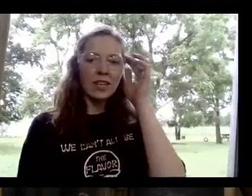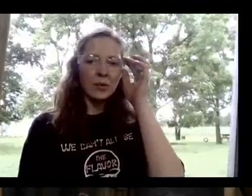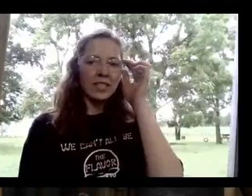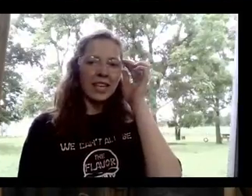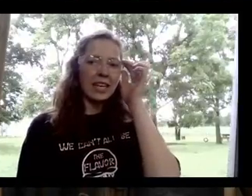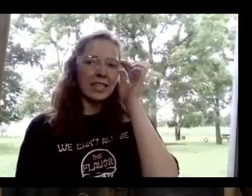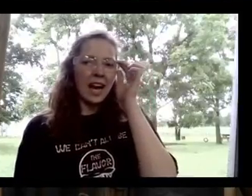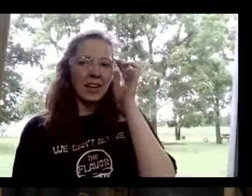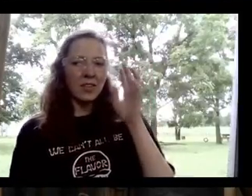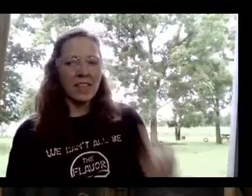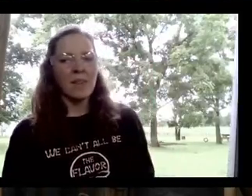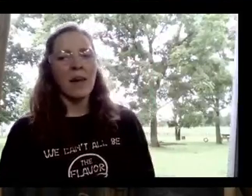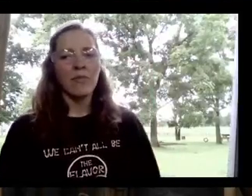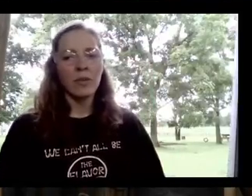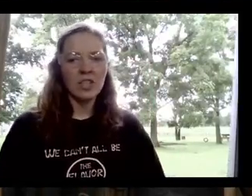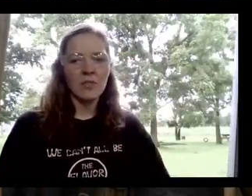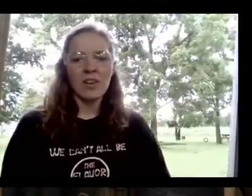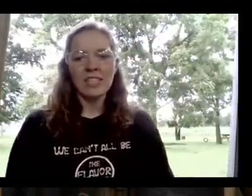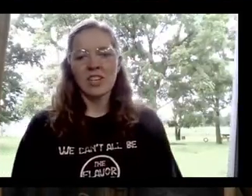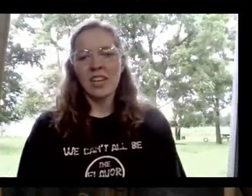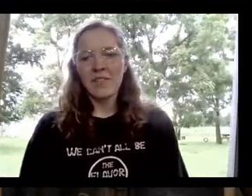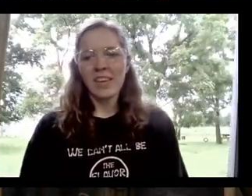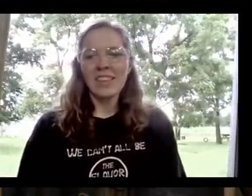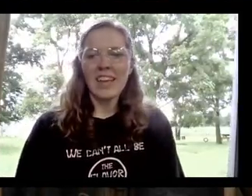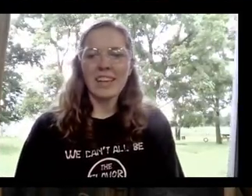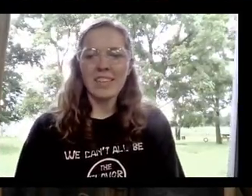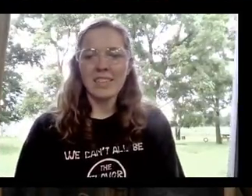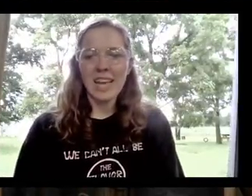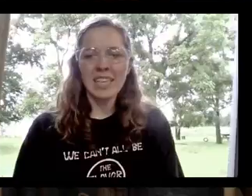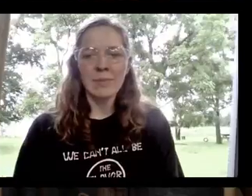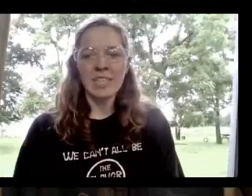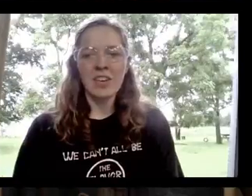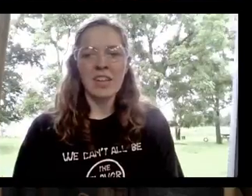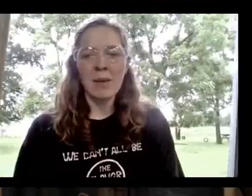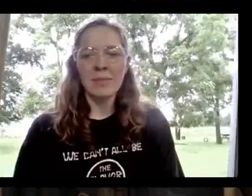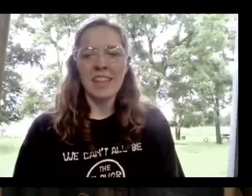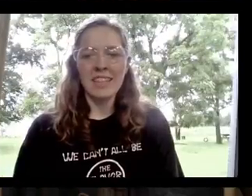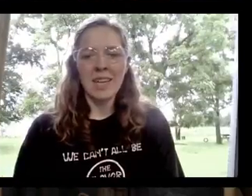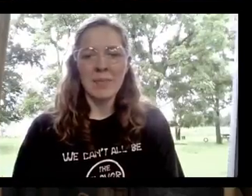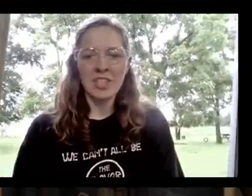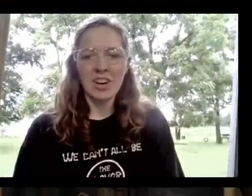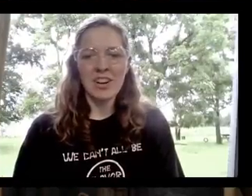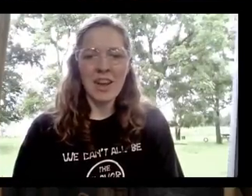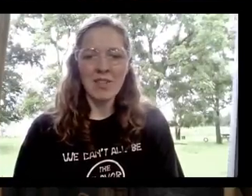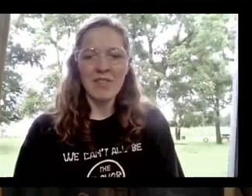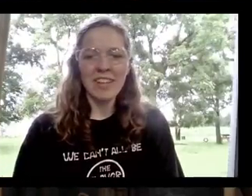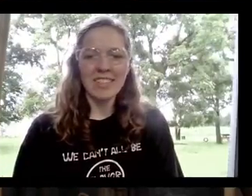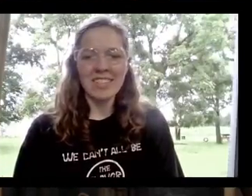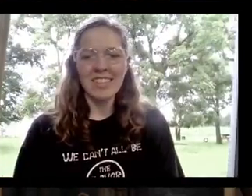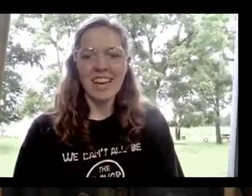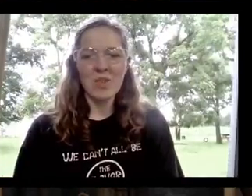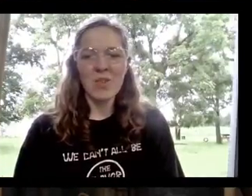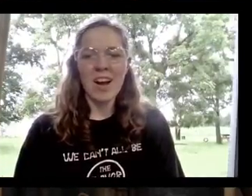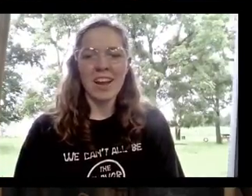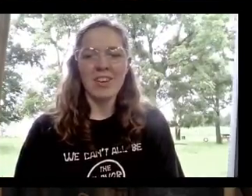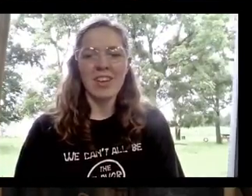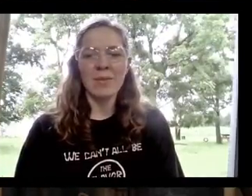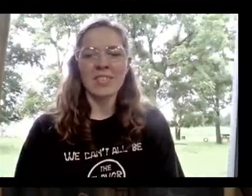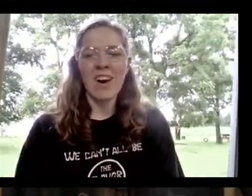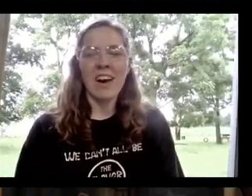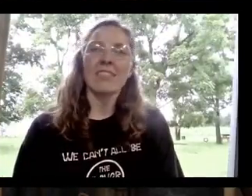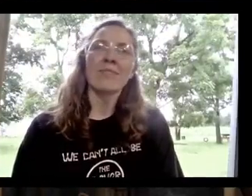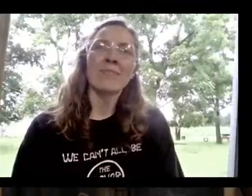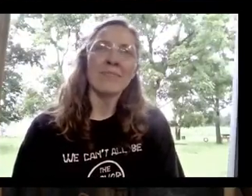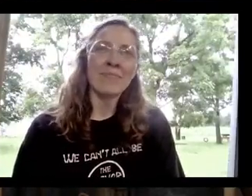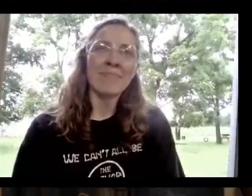Dan Roswood says, I don't think my forging furnace could even get that size material up to that temperature. Never felt steel like the wrought iron. Nope. It